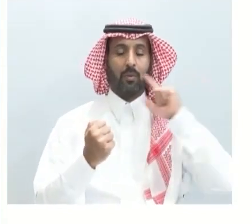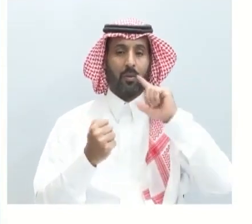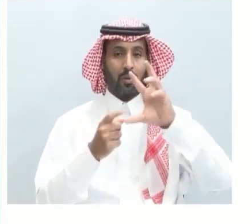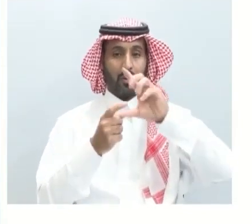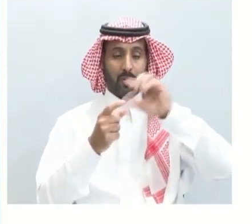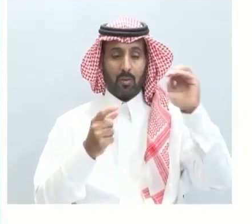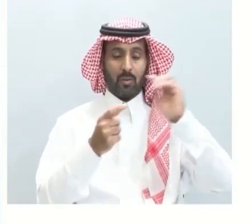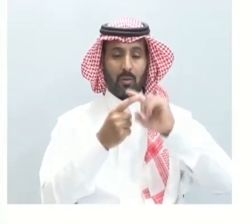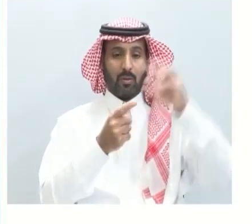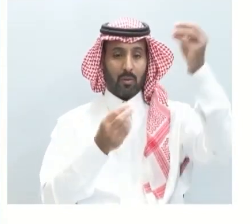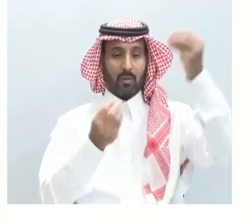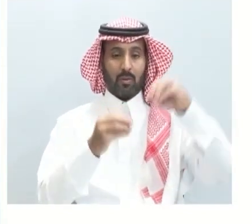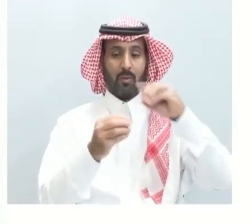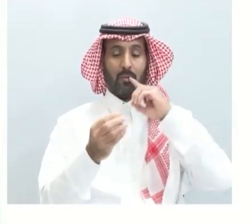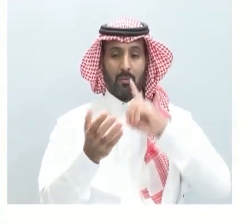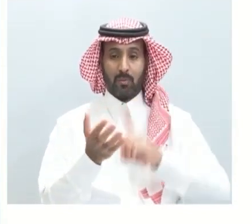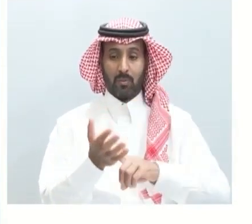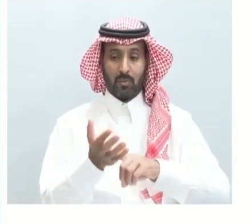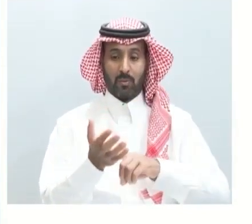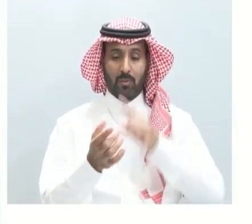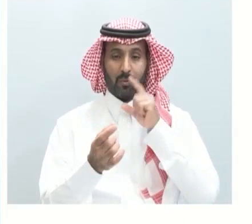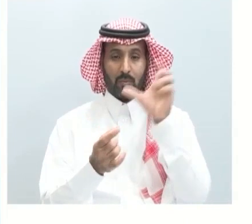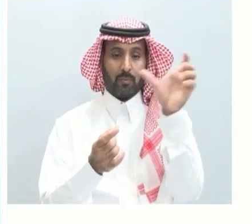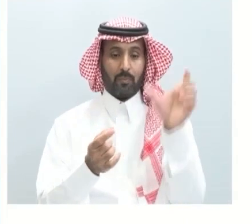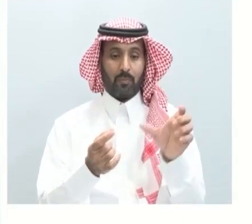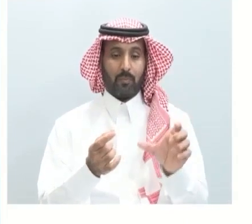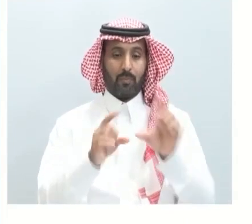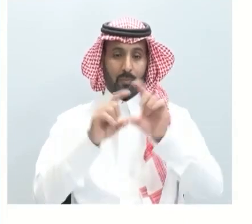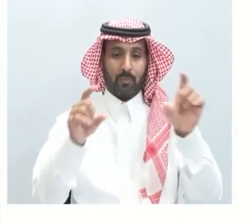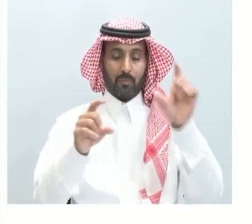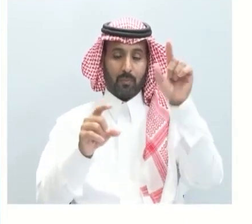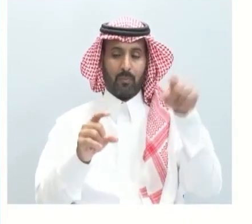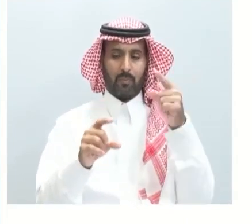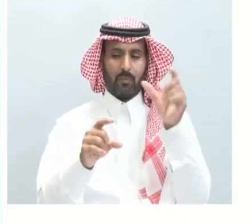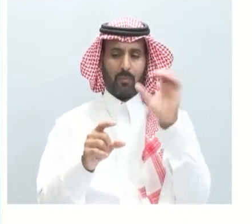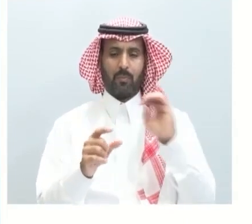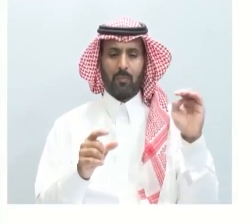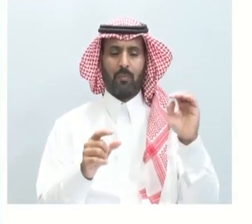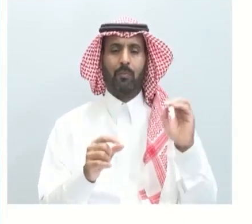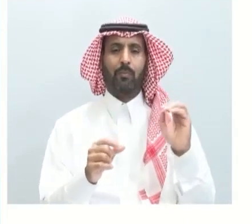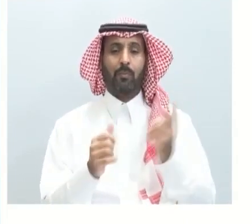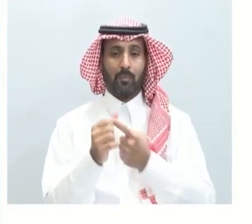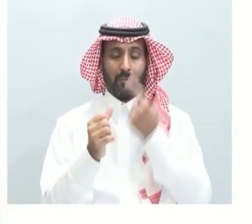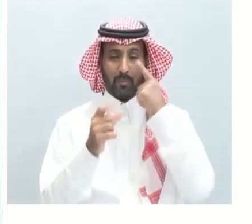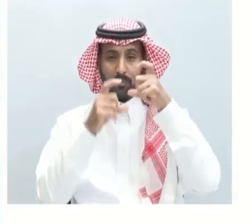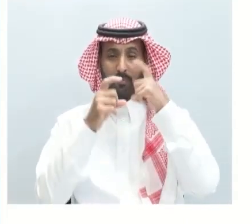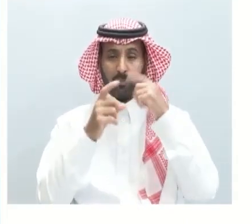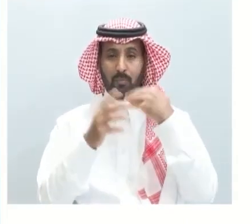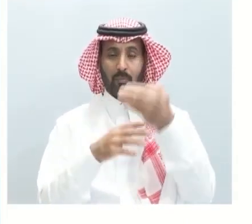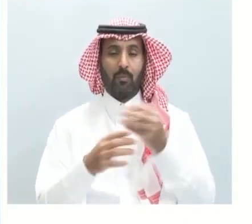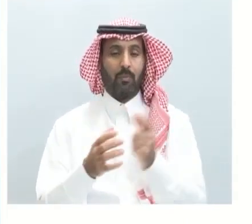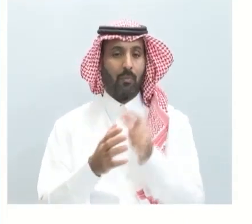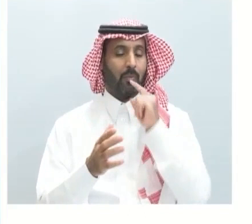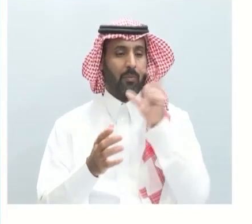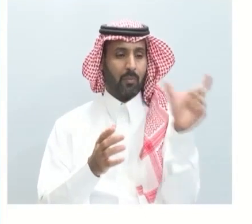idiom shown be sure to put each idom in the correct tense so of course you can see the pictures and